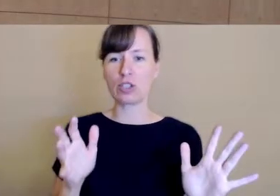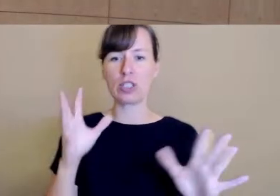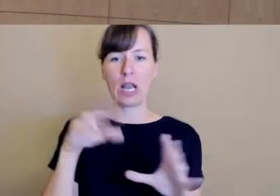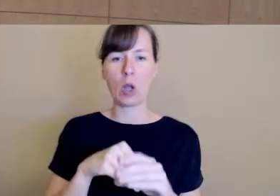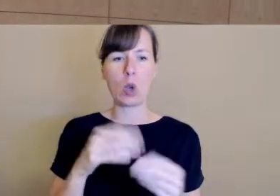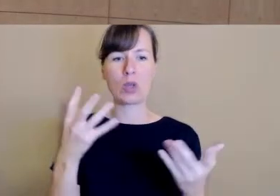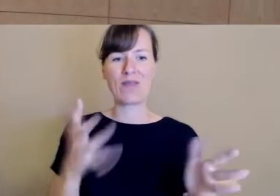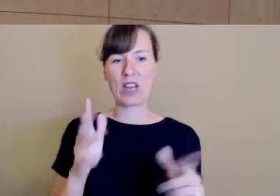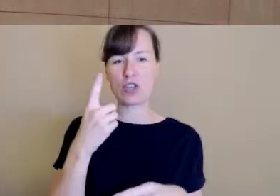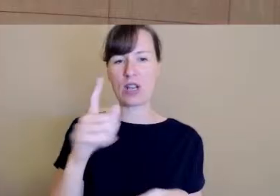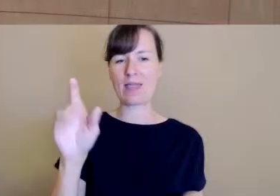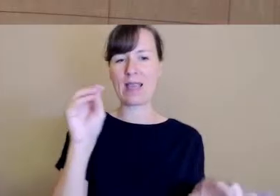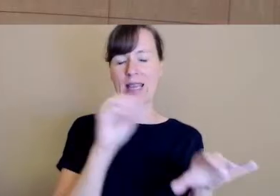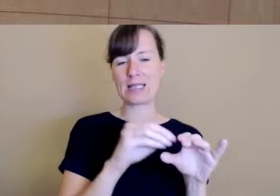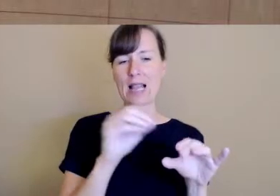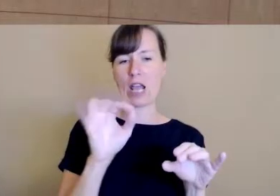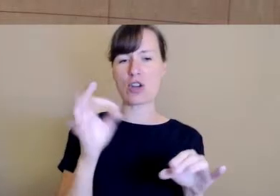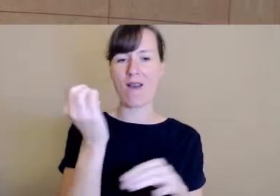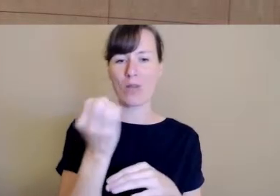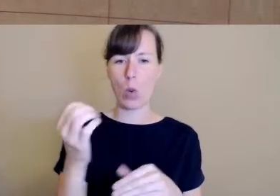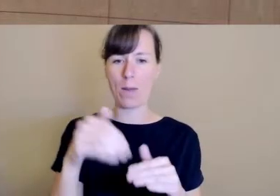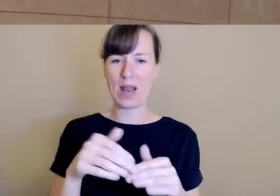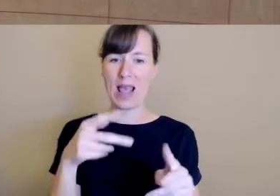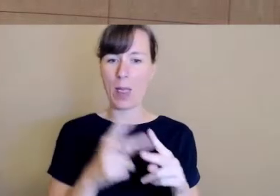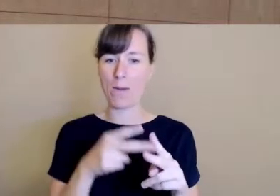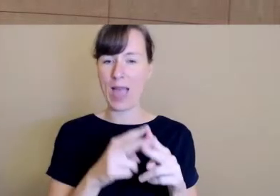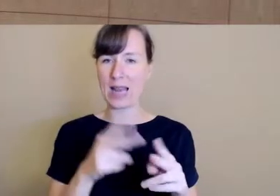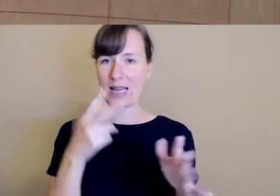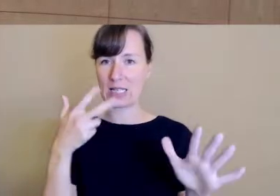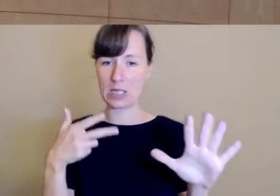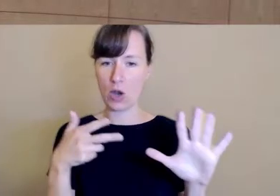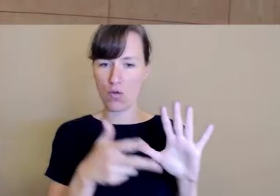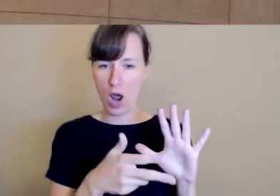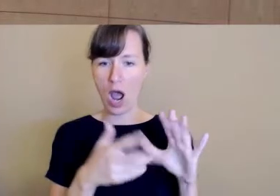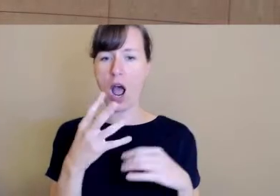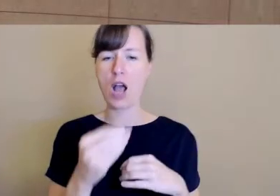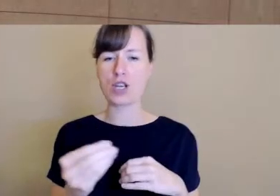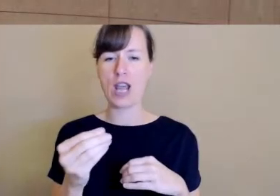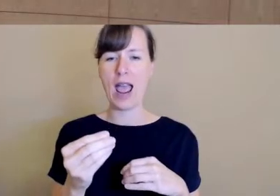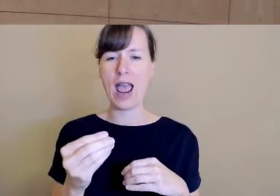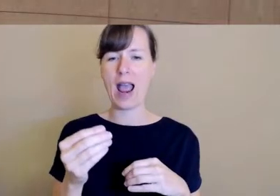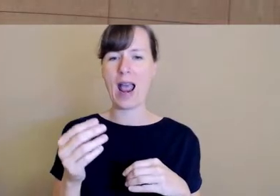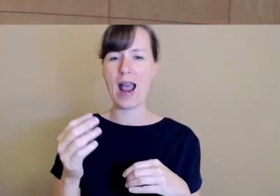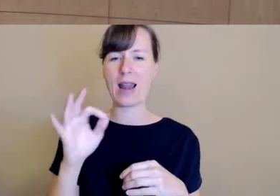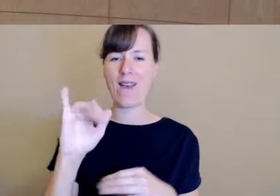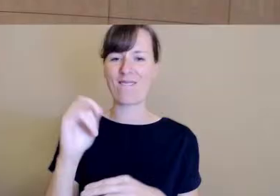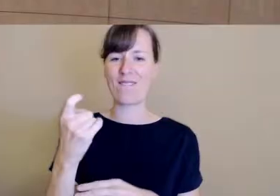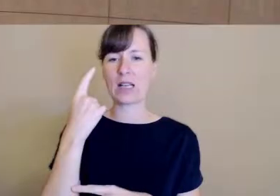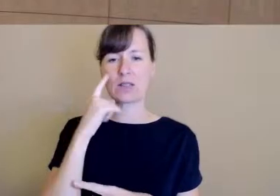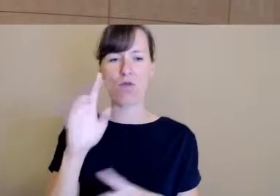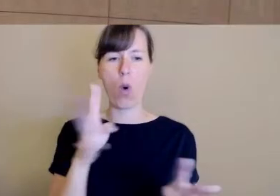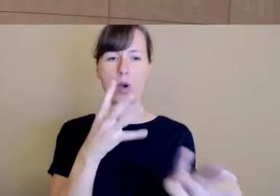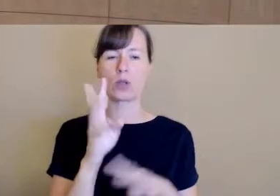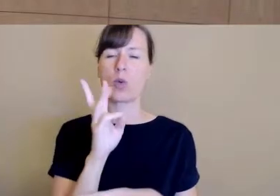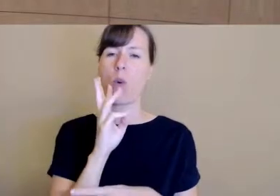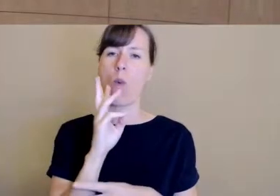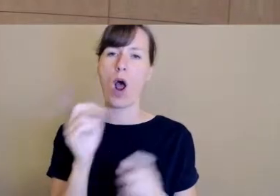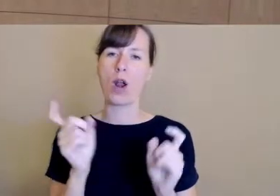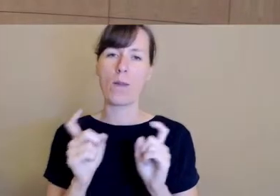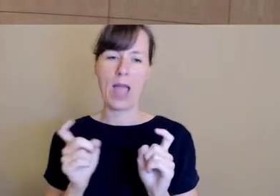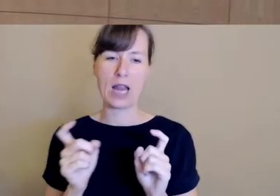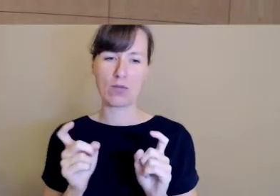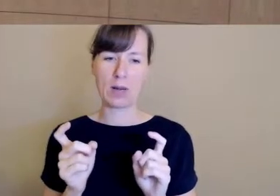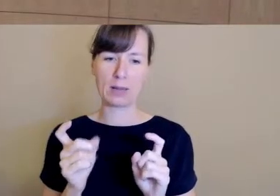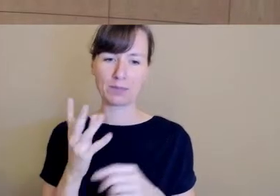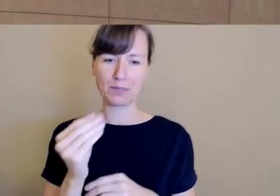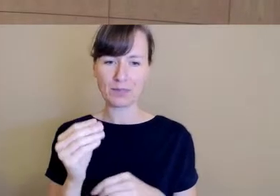maintenance garage and the fix for the stormwater management structures and the associated grading for the fields. Both of these